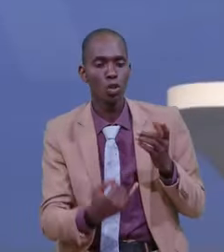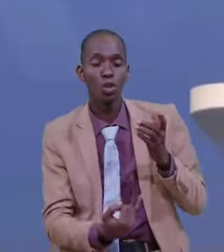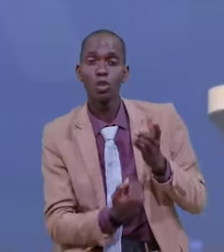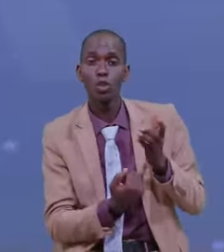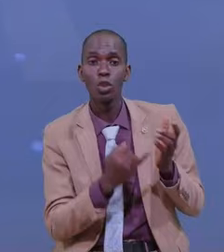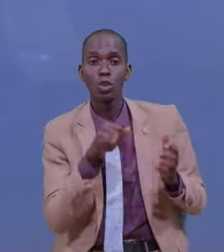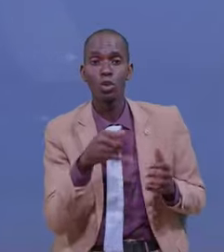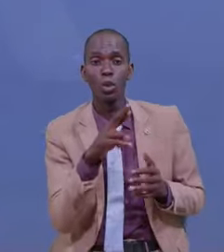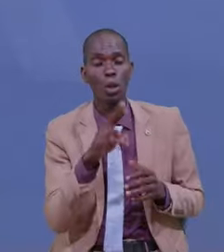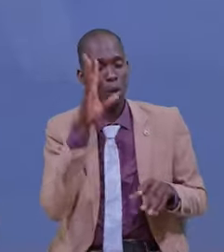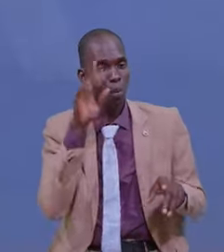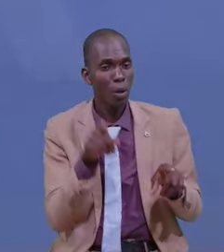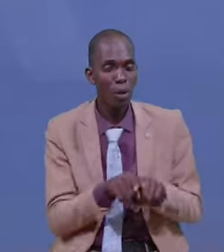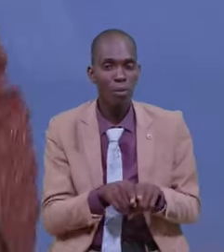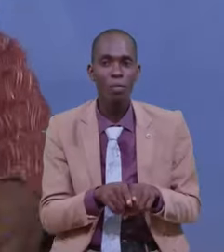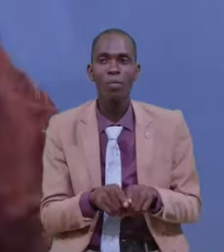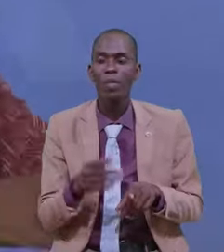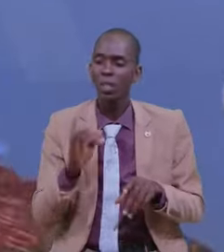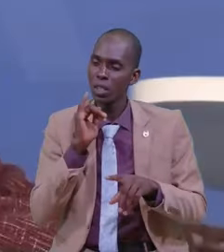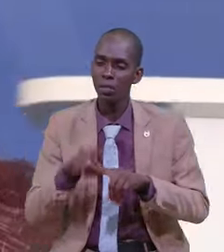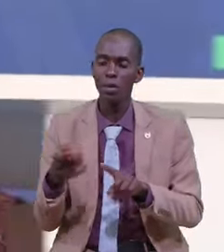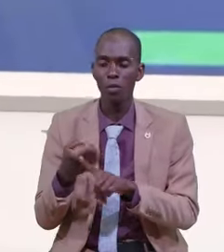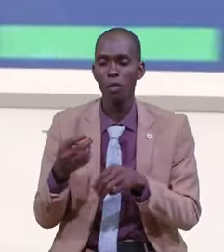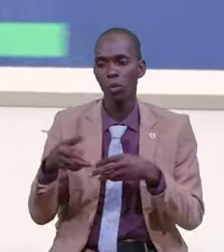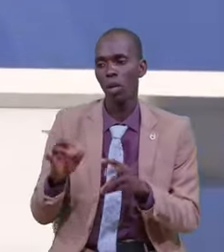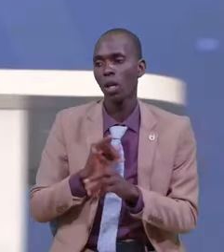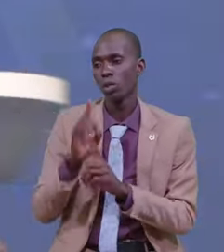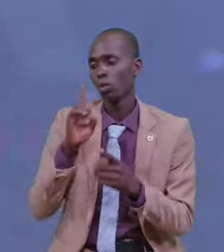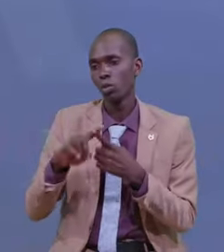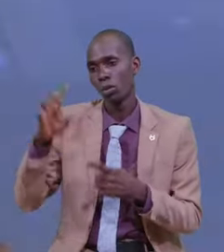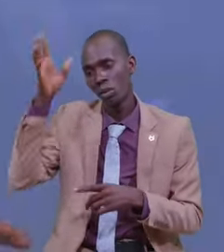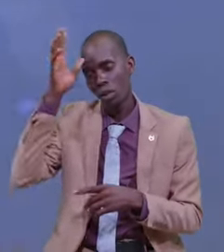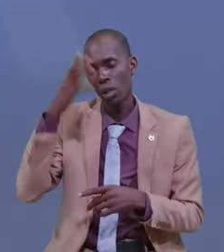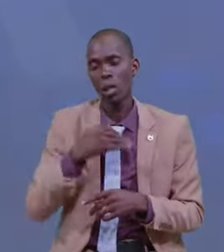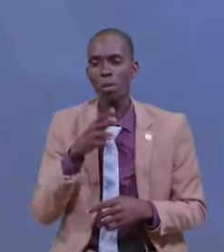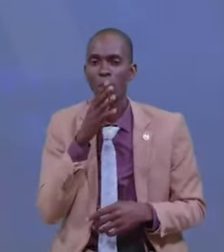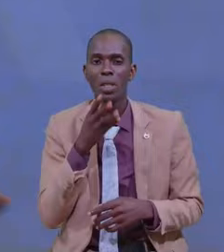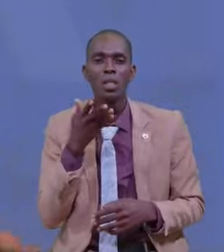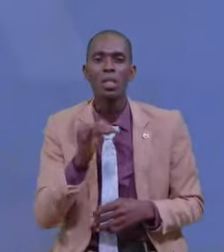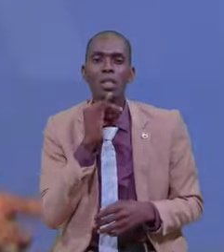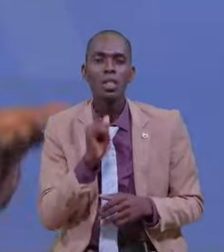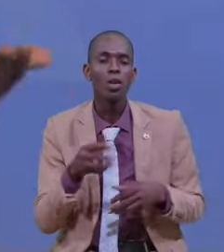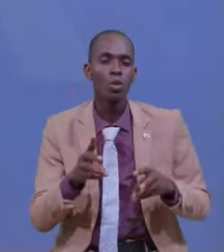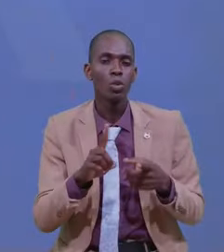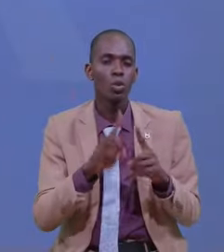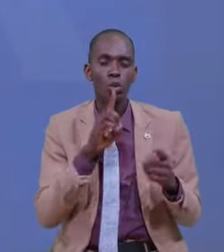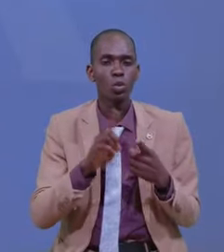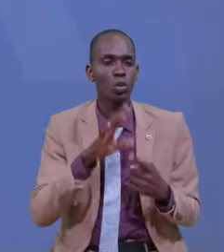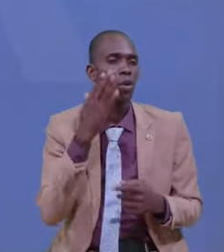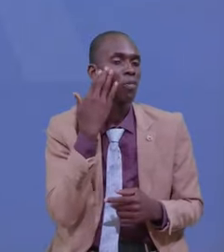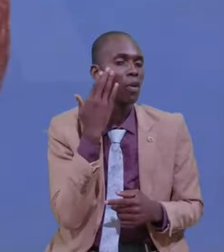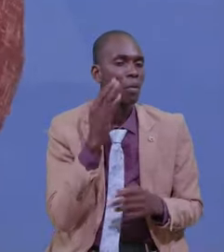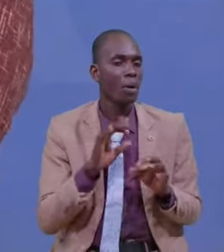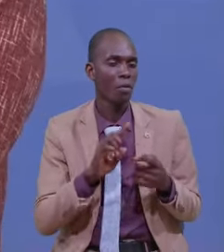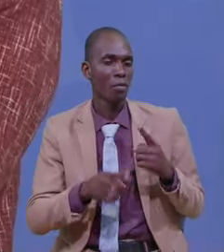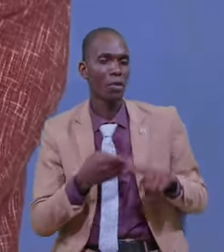you talk to daddy and talk to mommy. There's a way you talk to family and friends. There's another way you talk to somebody